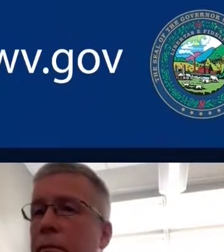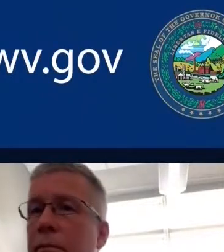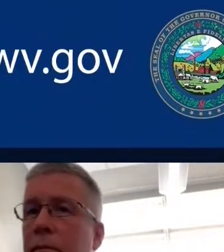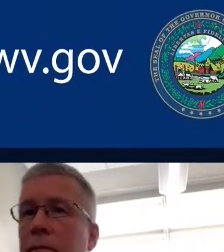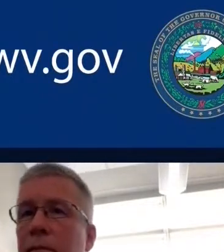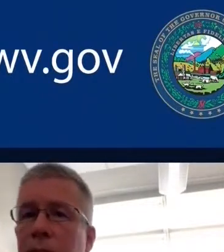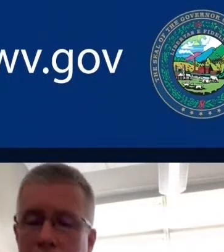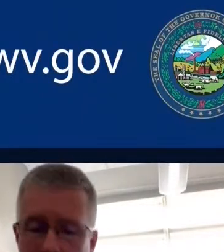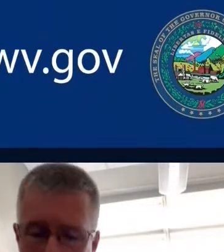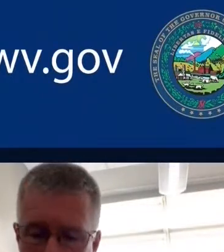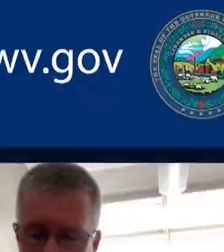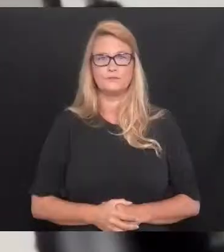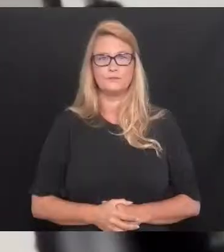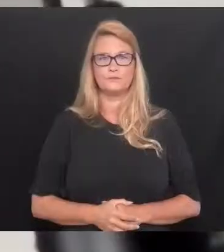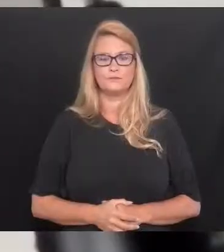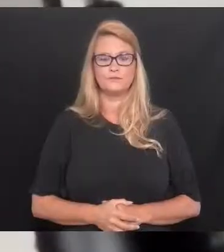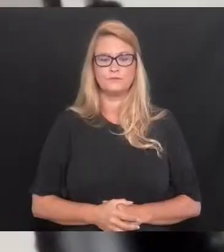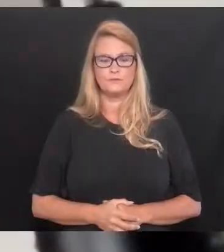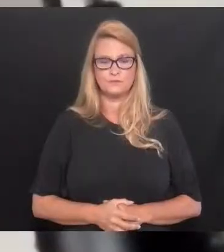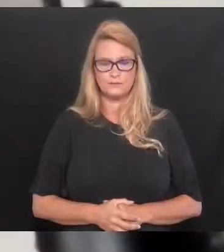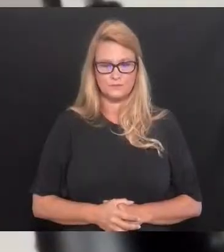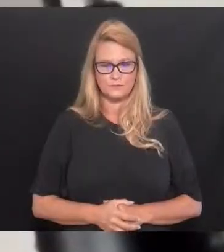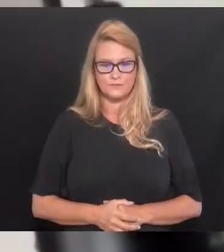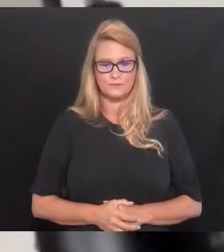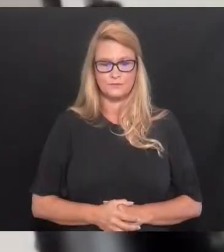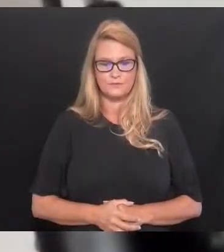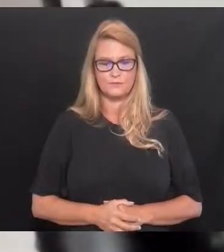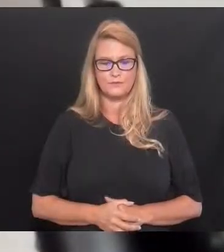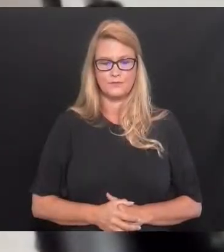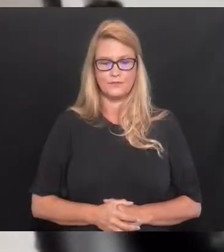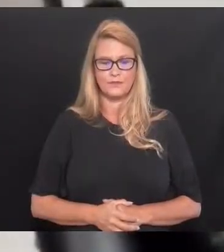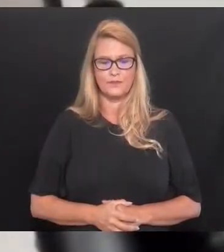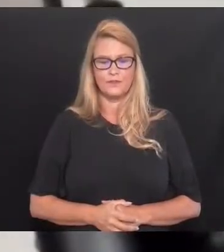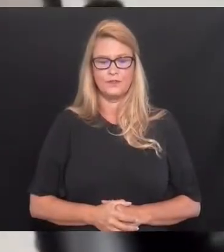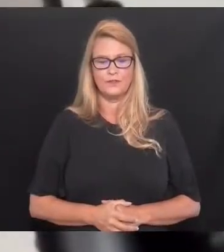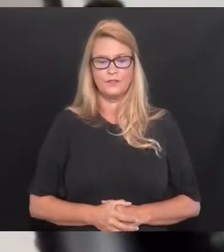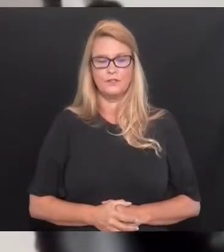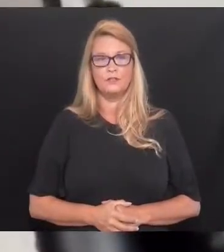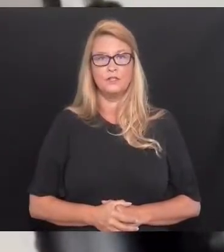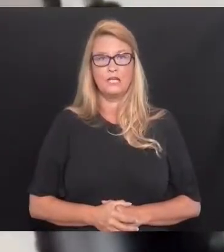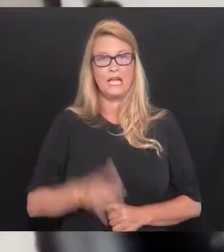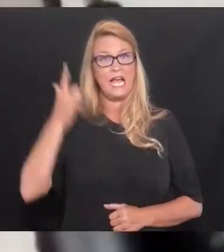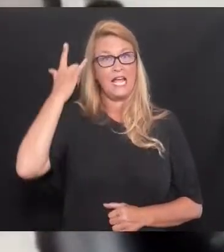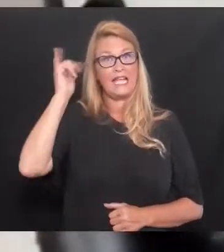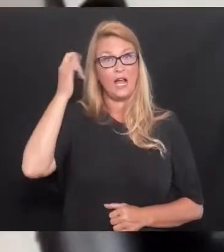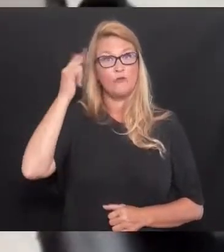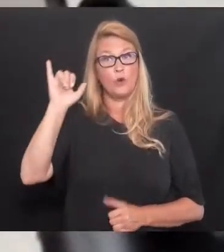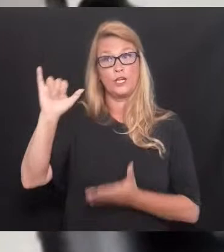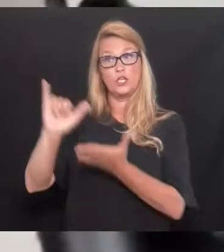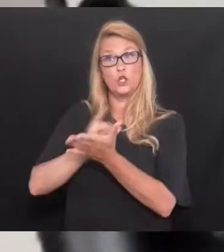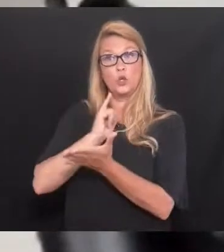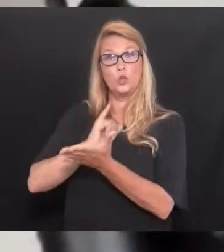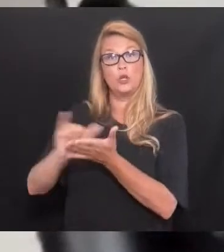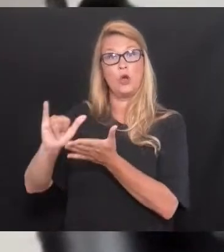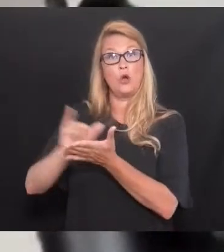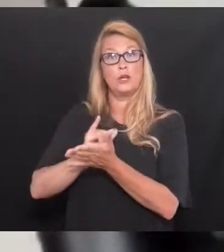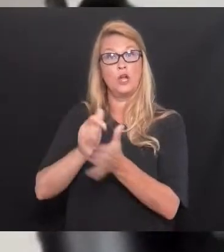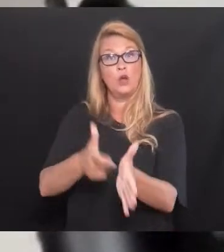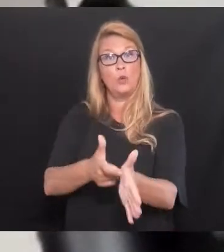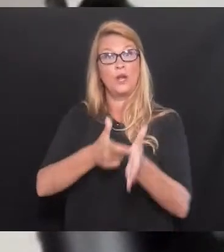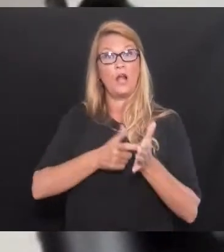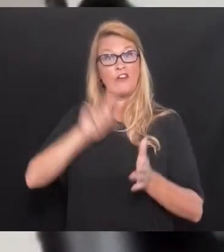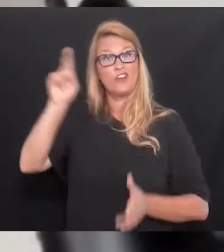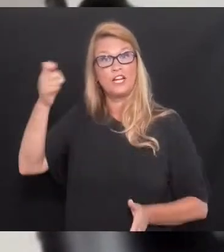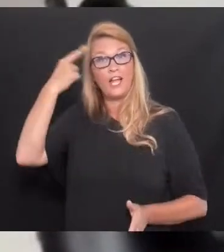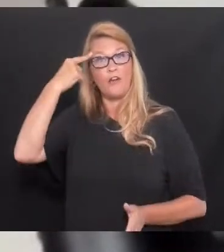Yeah, Steve Adams with Ogden Newspapers here. Interesting questions so far. California and New York City are requiring their government employees